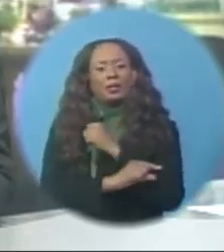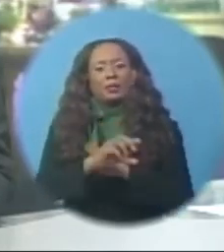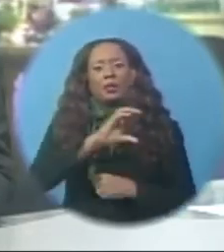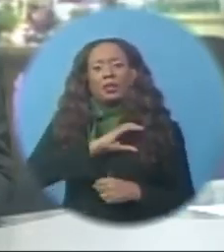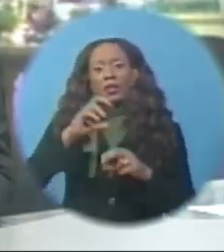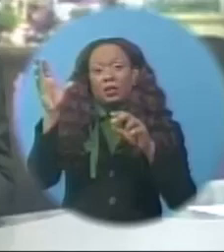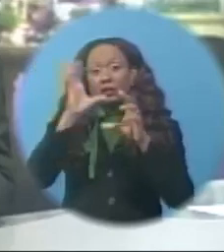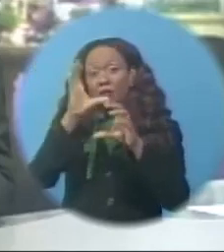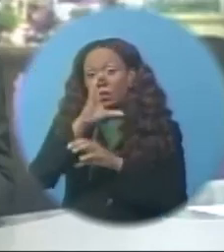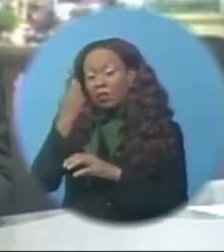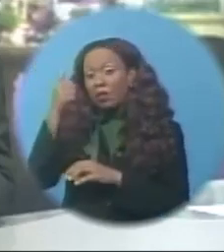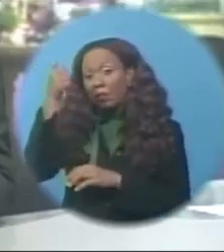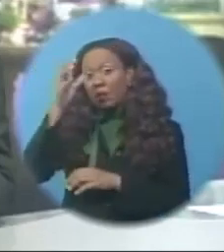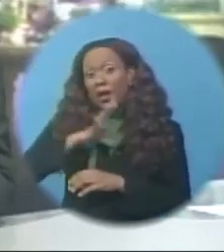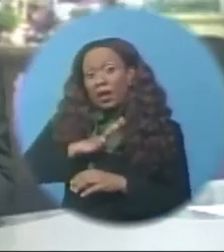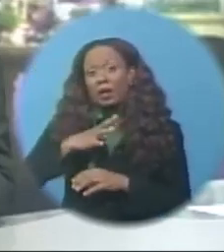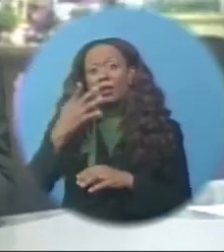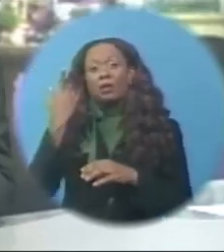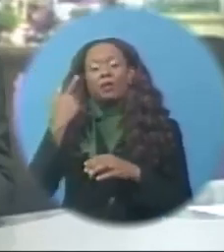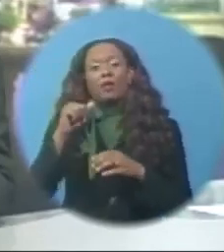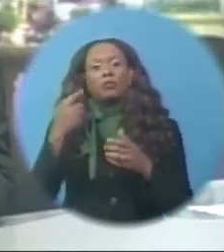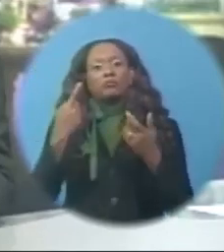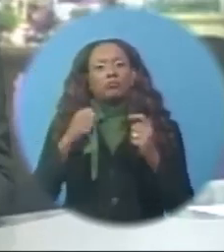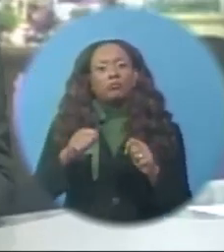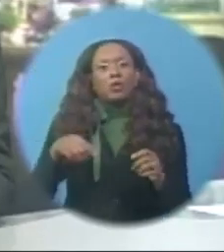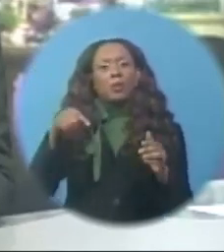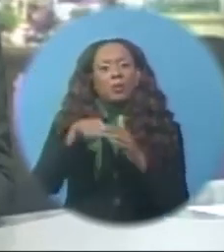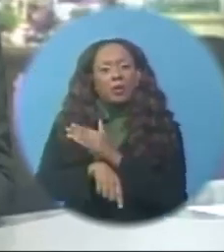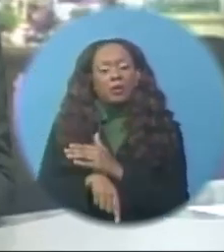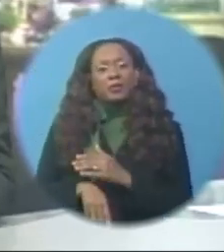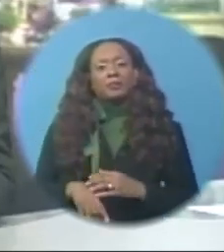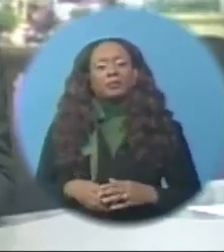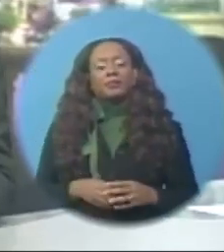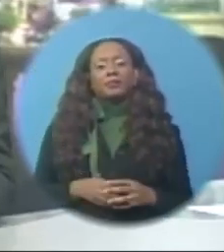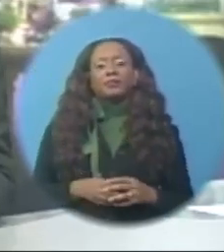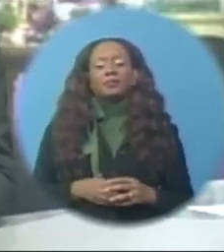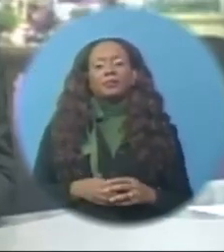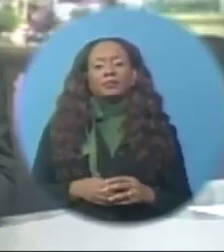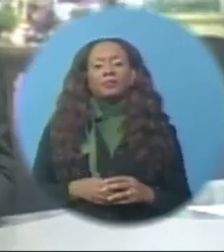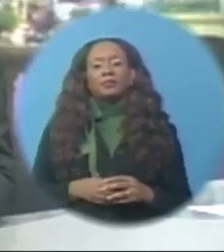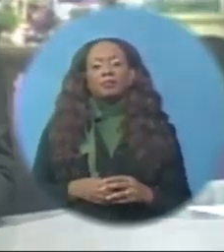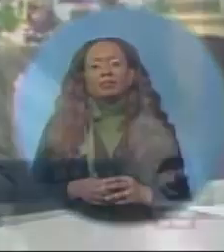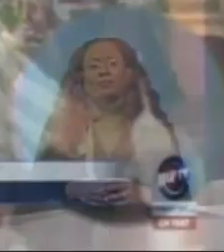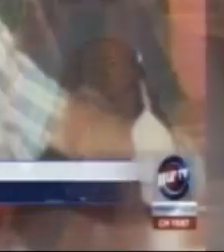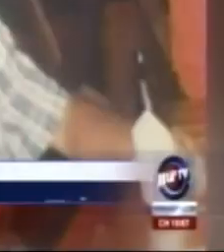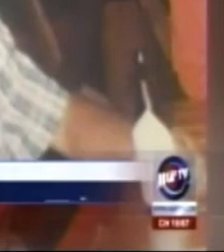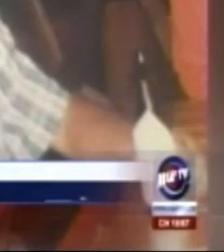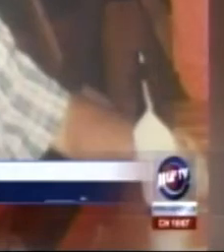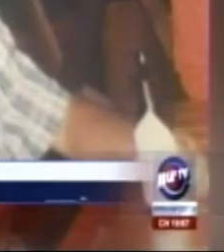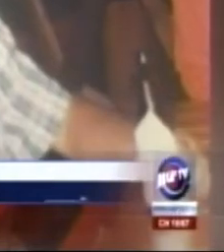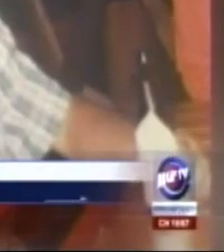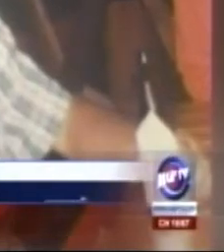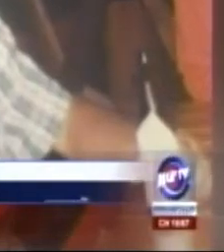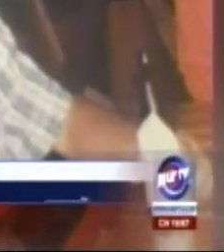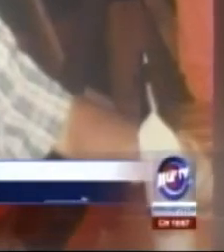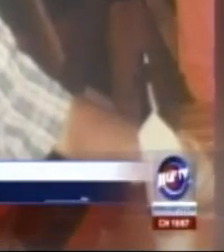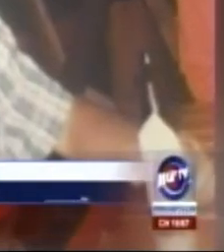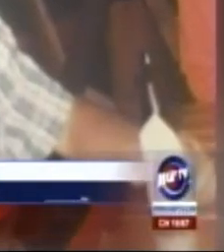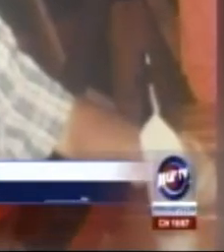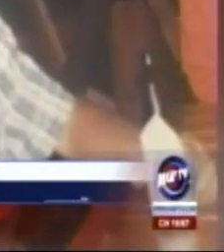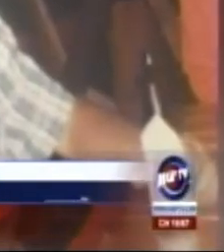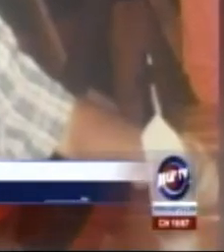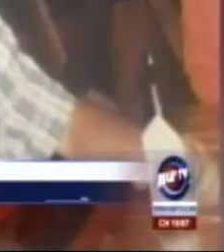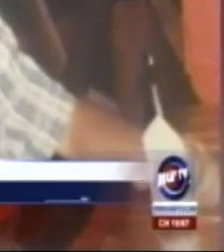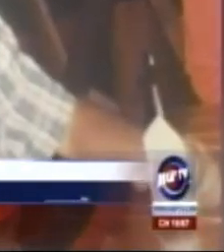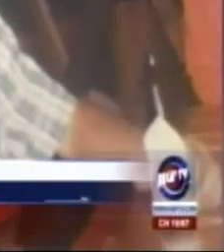be charged for attempted murder. More now in this Travis Chase story. Crime sleuths in the police CNA division say they're